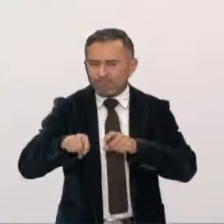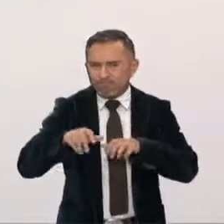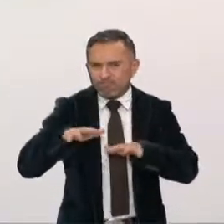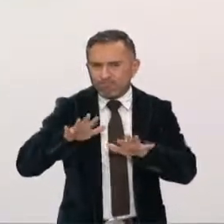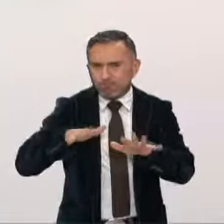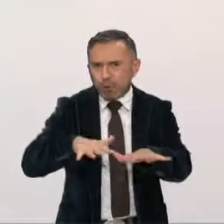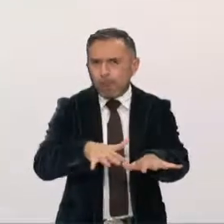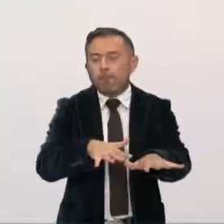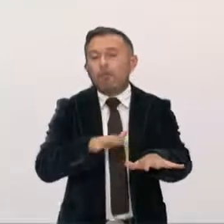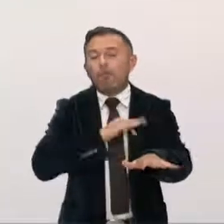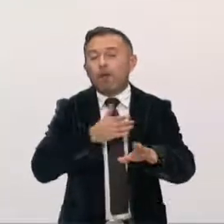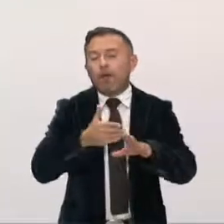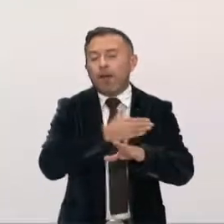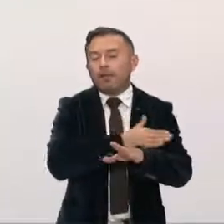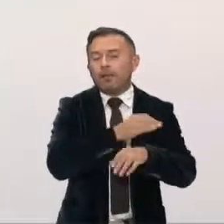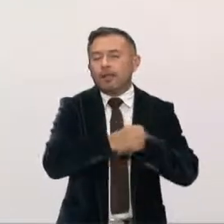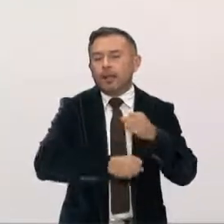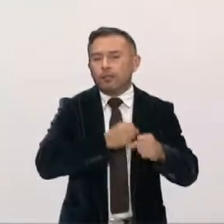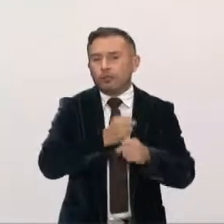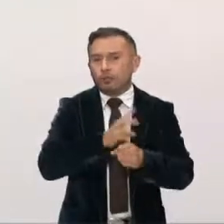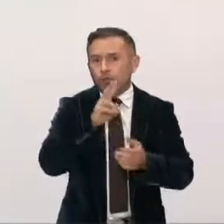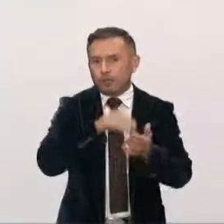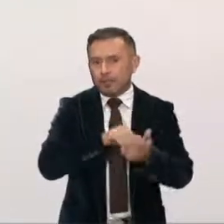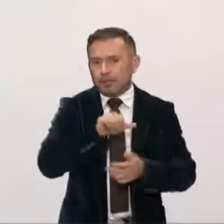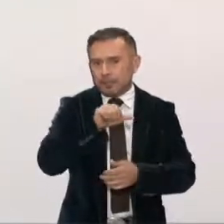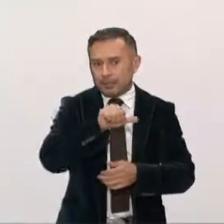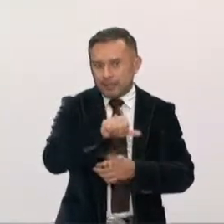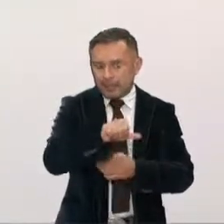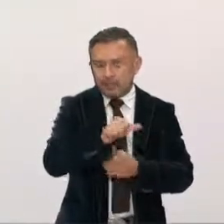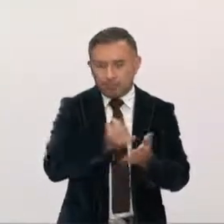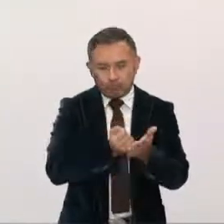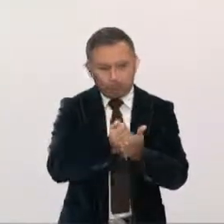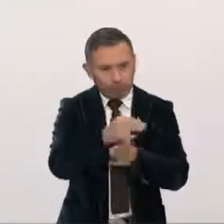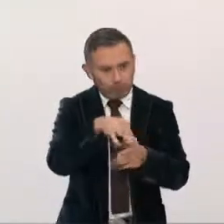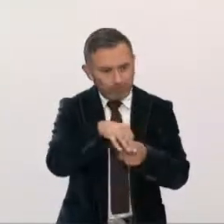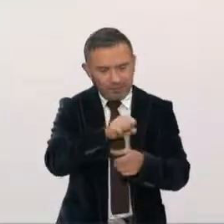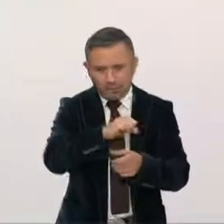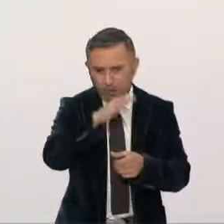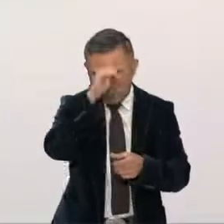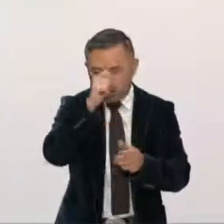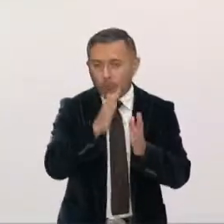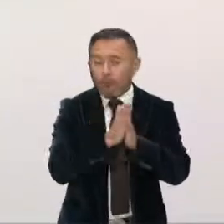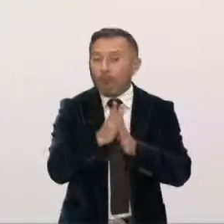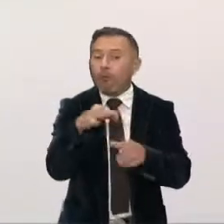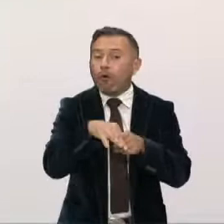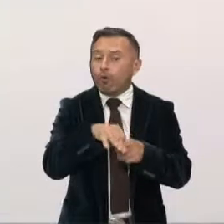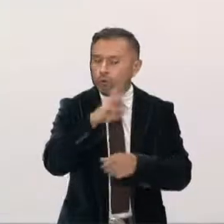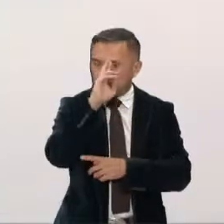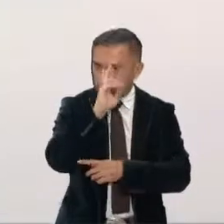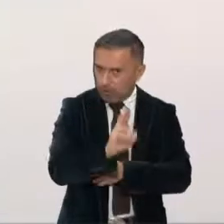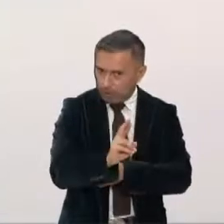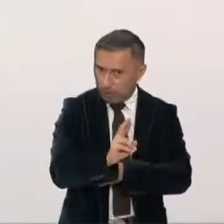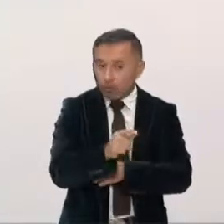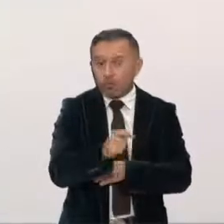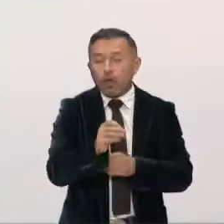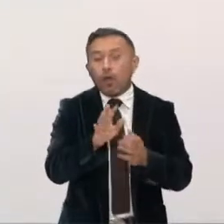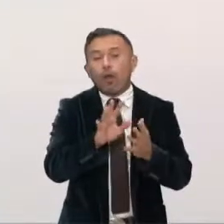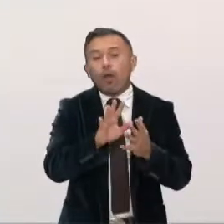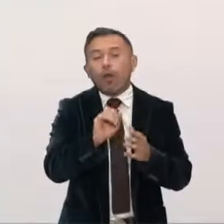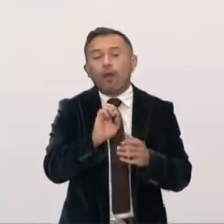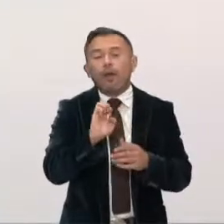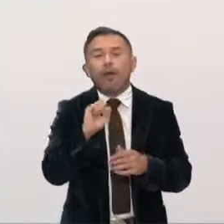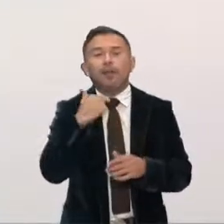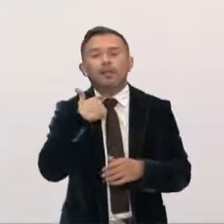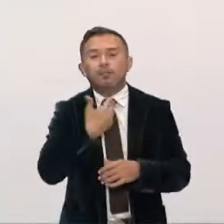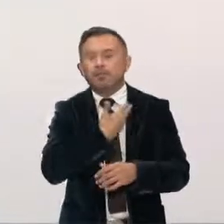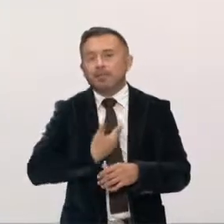that started after the referendum in 2016, asking to respect the vote and to reject